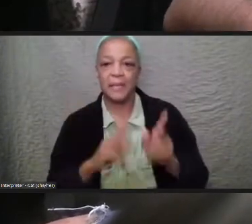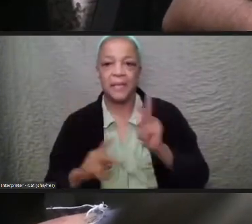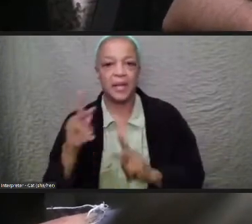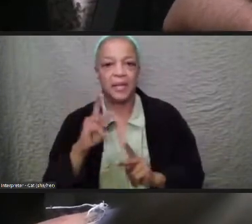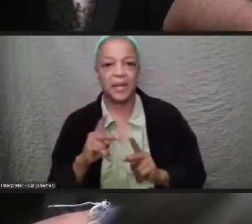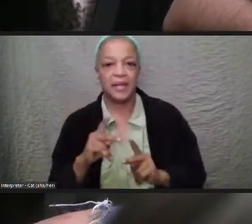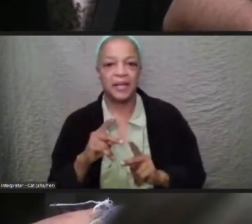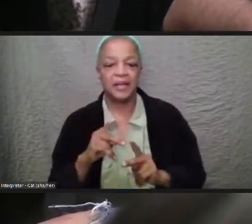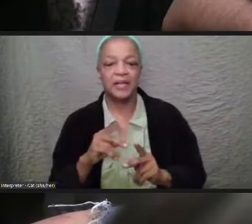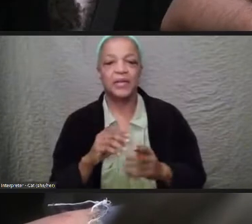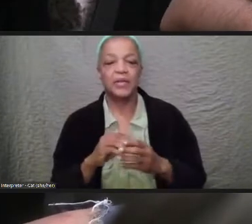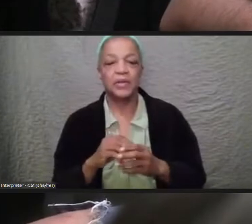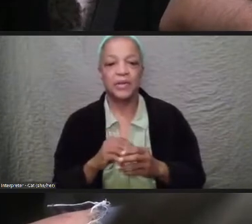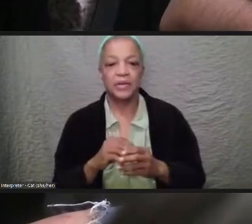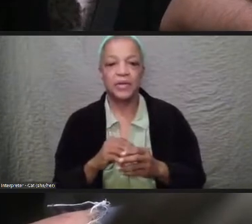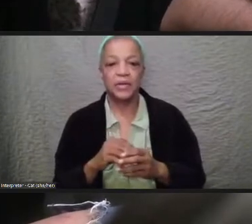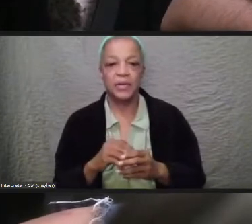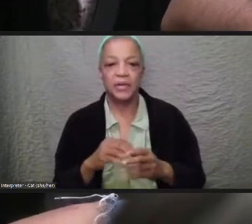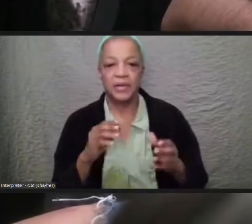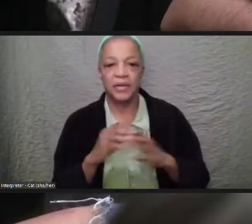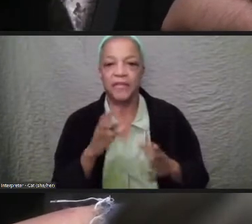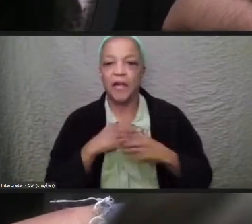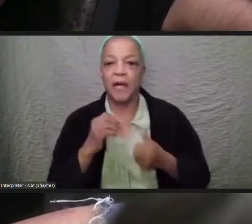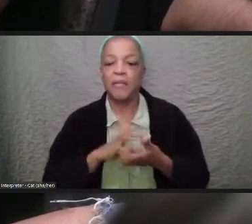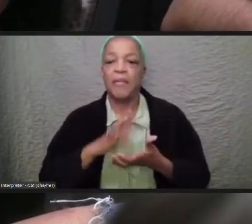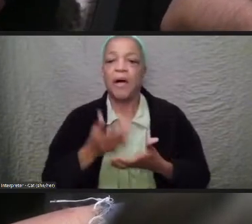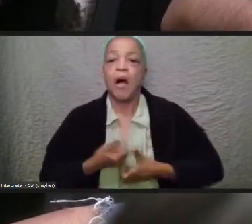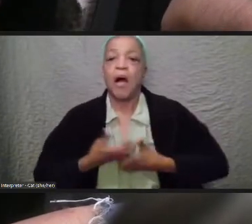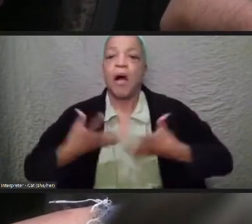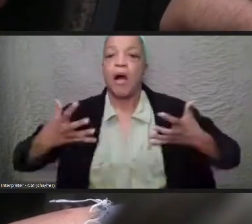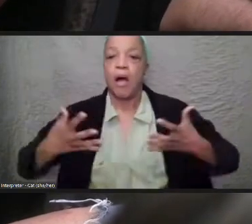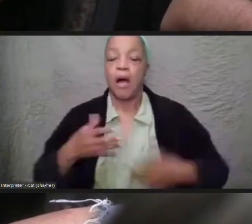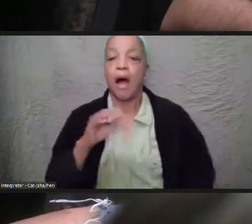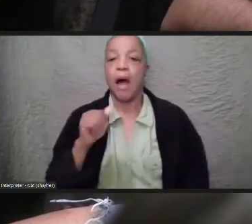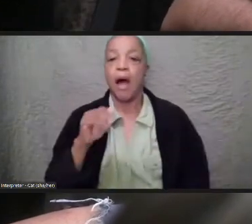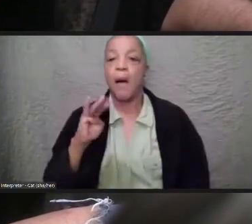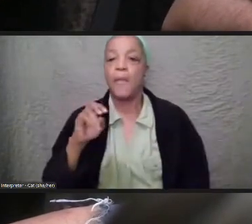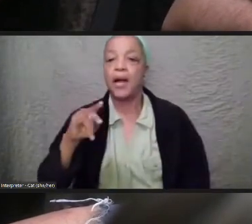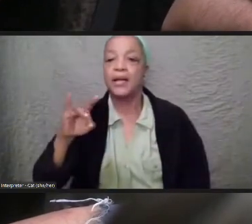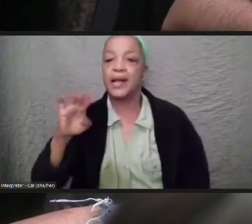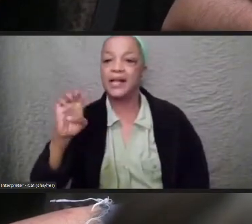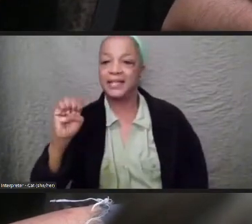a, who are coming from a place of abundance and can